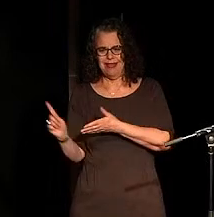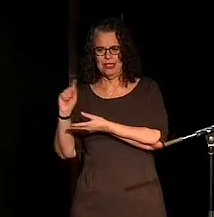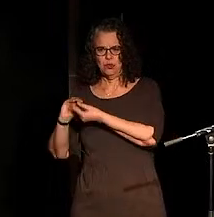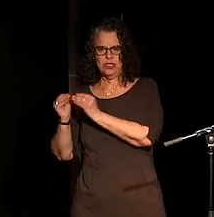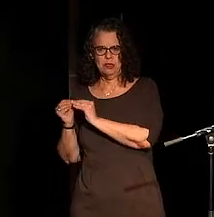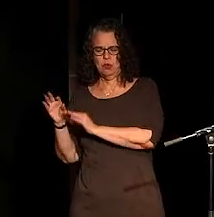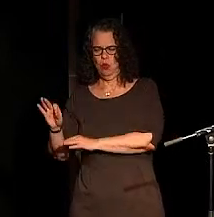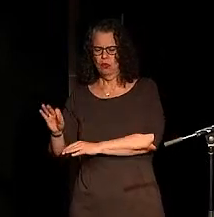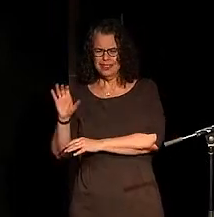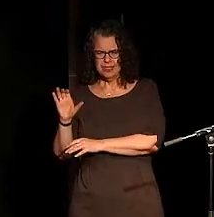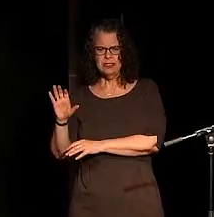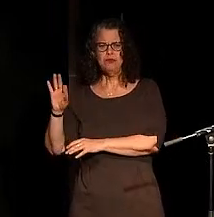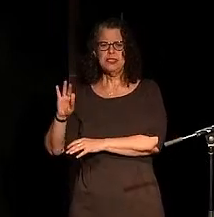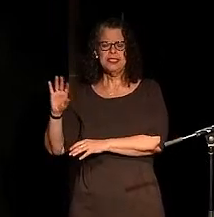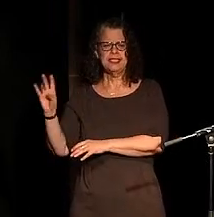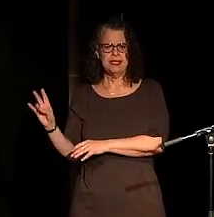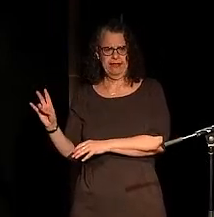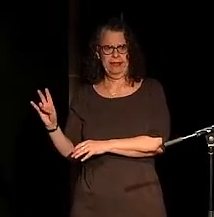was